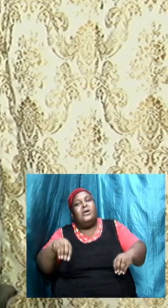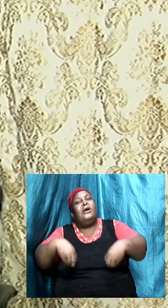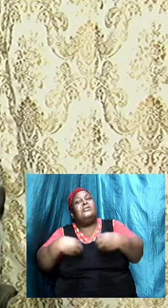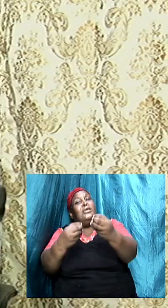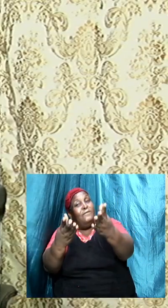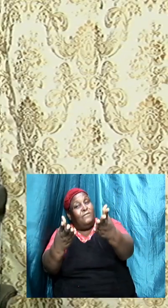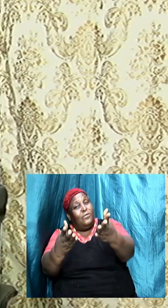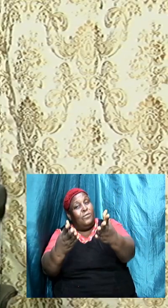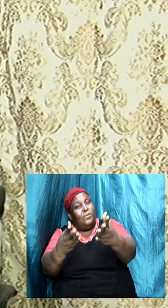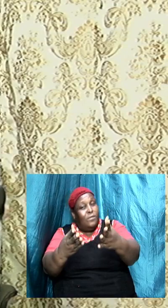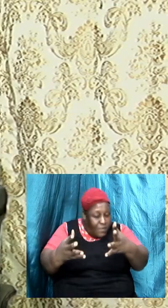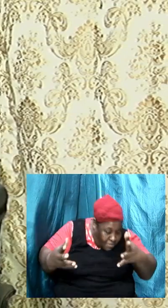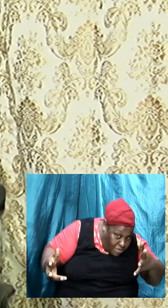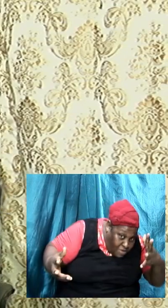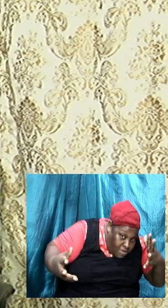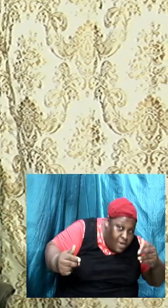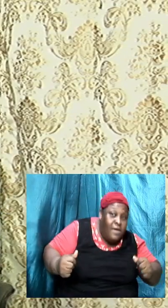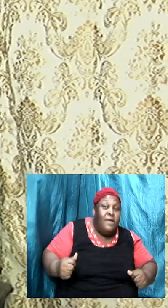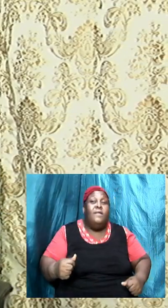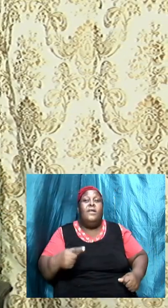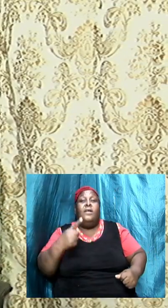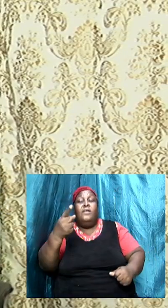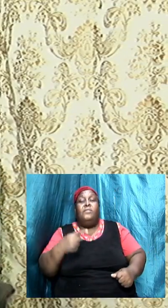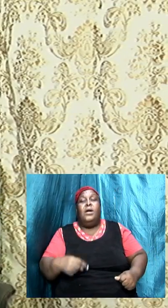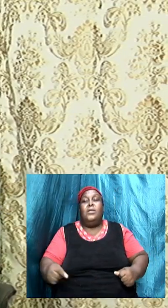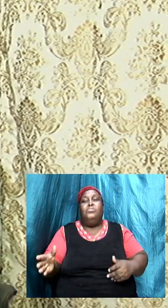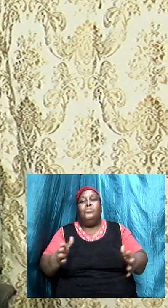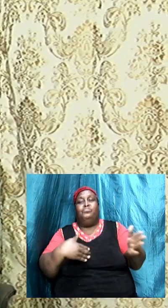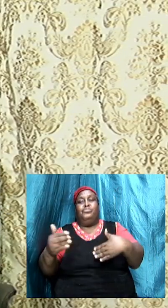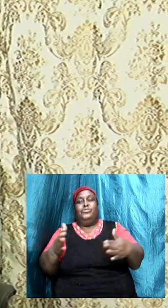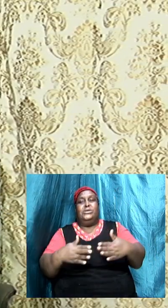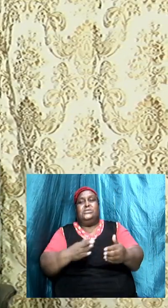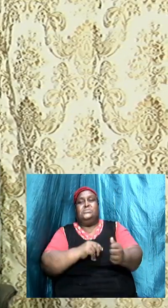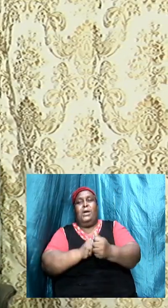Duck if you have to duck and make the breeze blow past. But